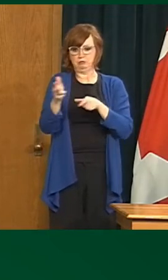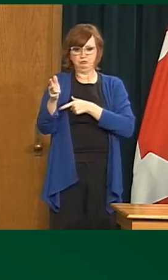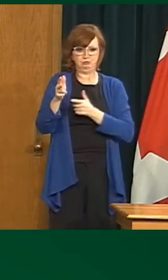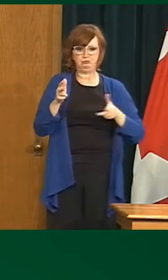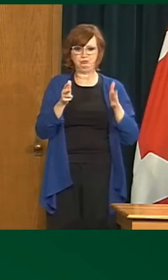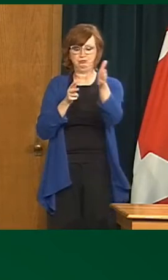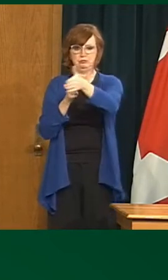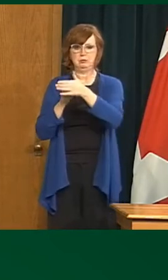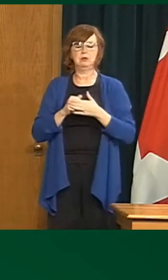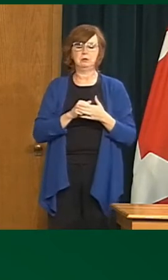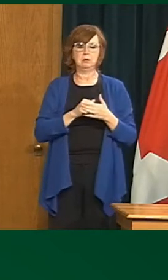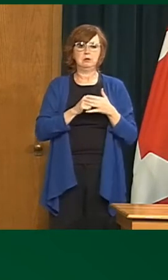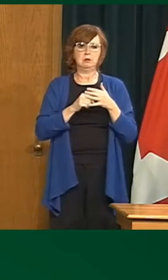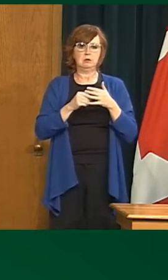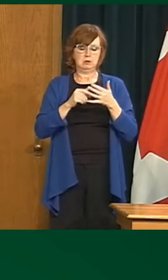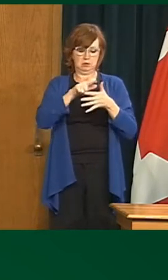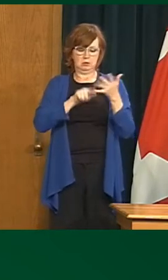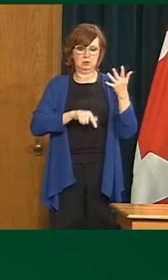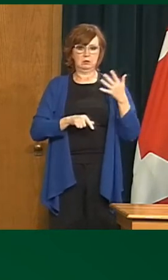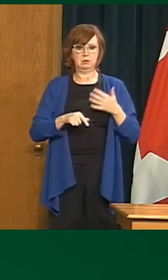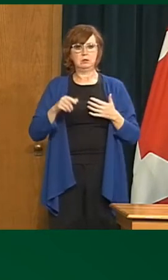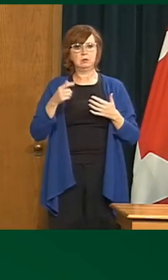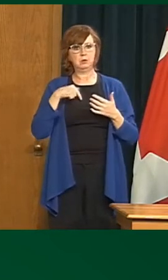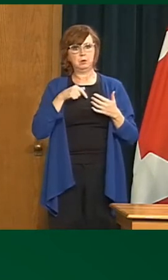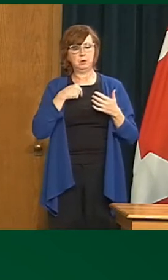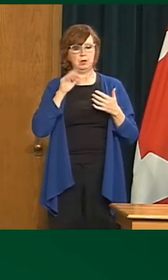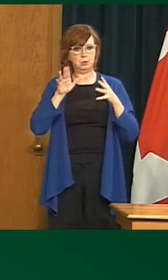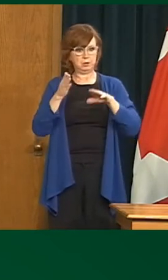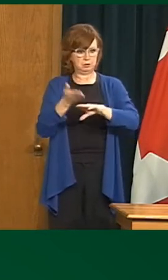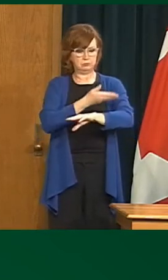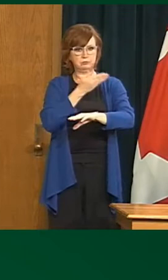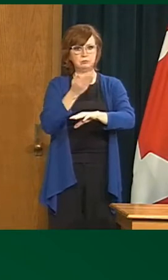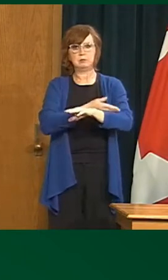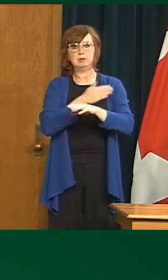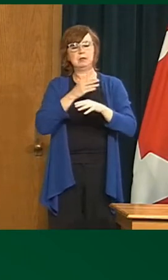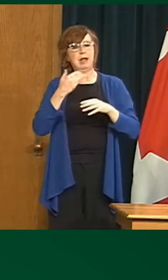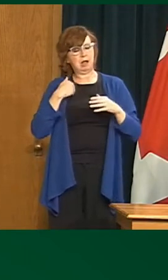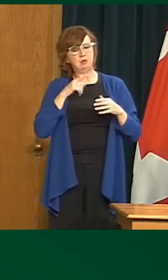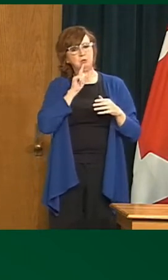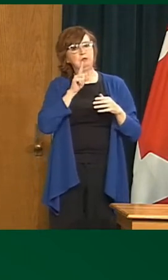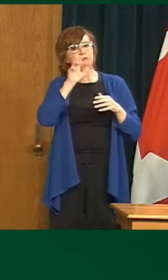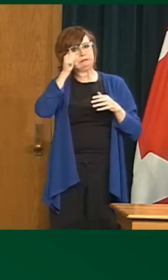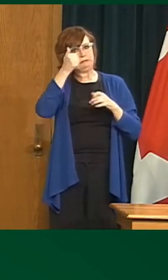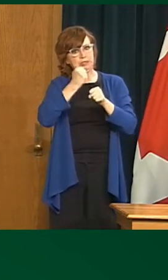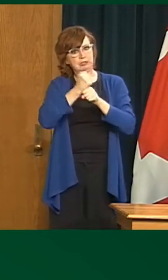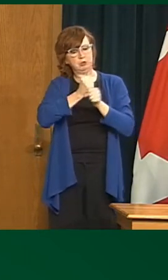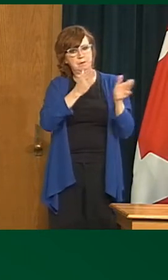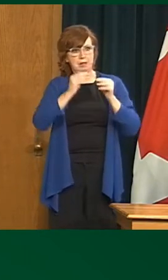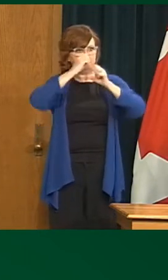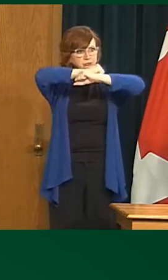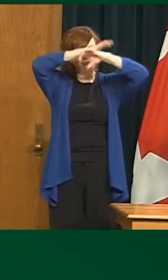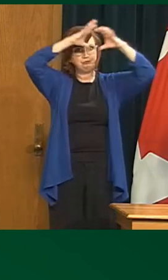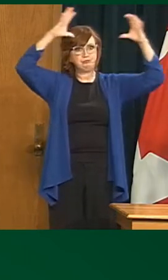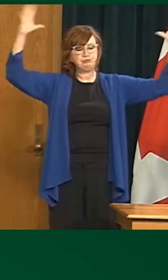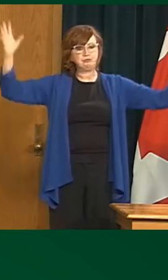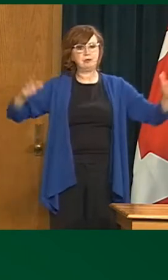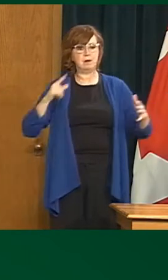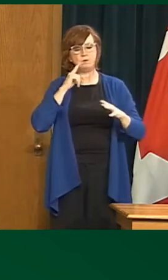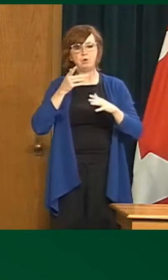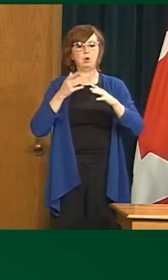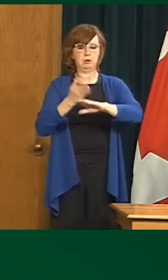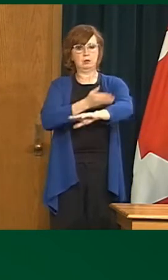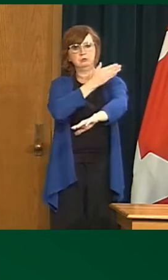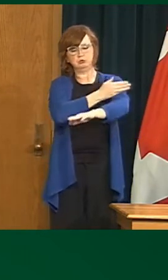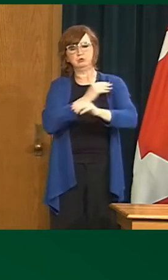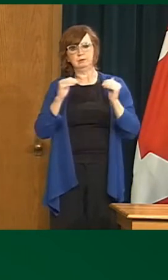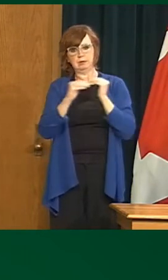growth plan to build and upgrade over 10,000 kilometers of highways. And finally, I just want to mention that our government has responded to